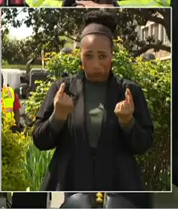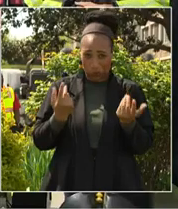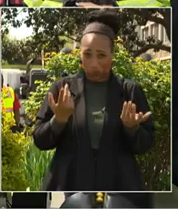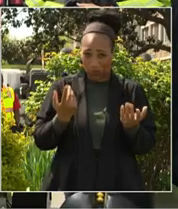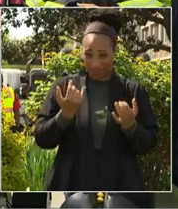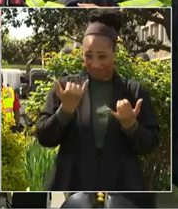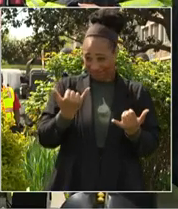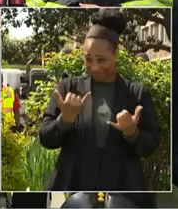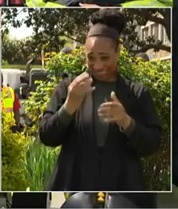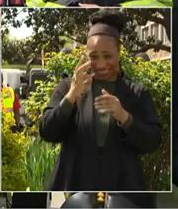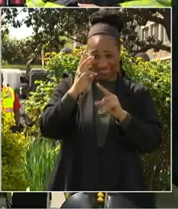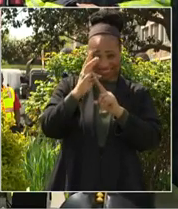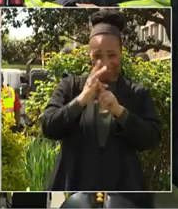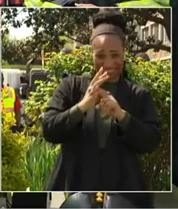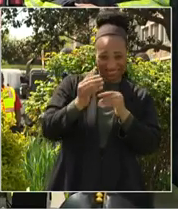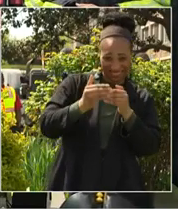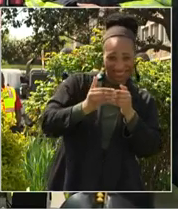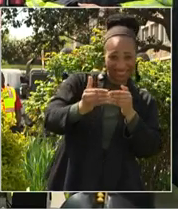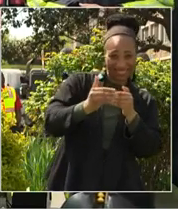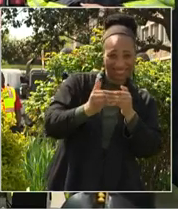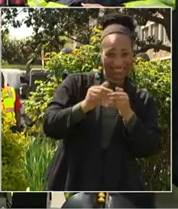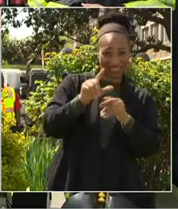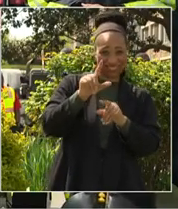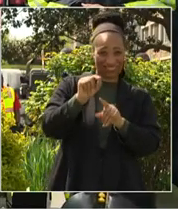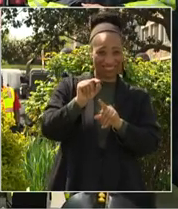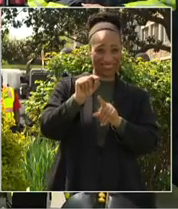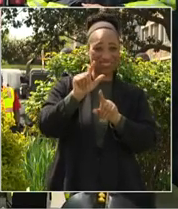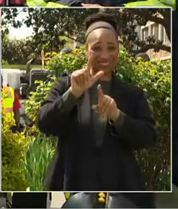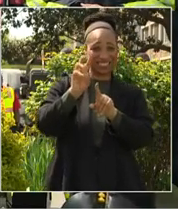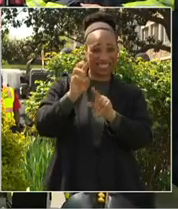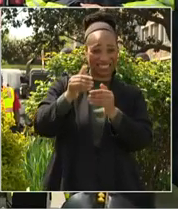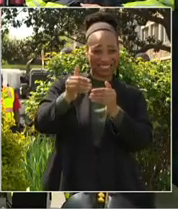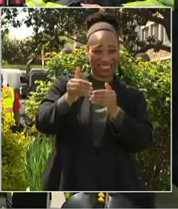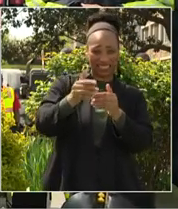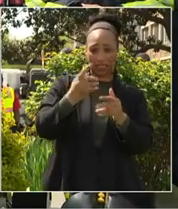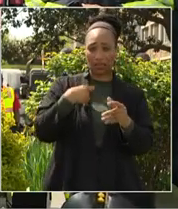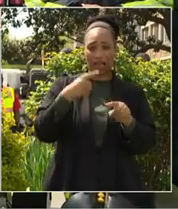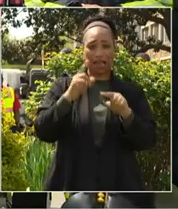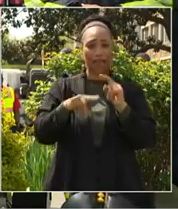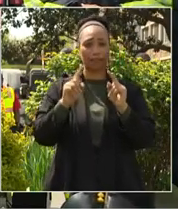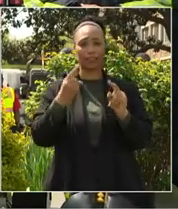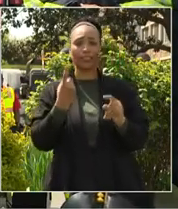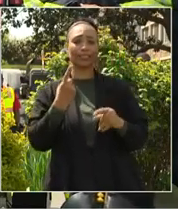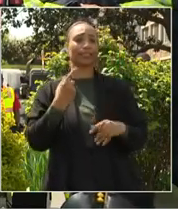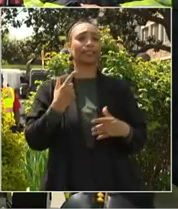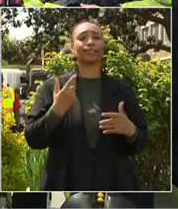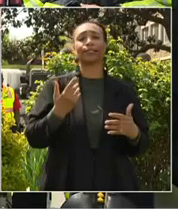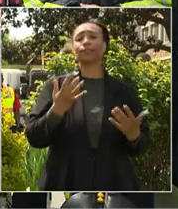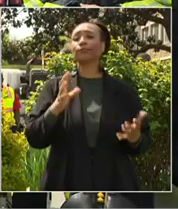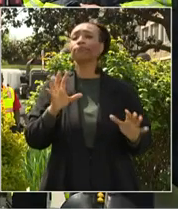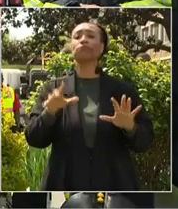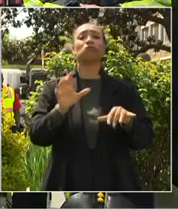months, I can't take off the table job impacts.